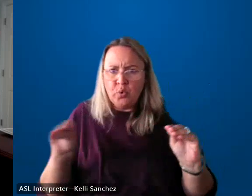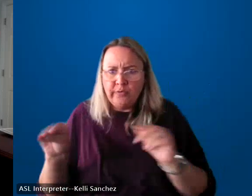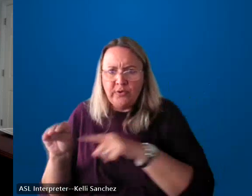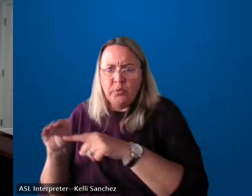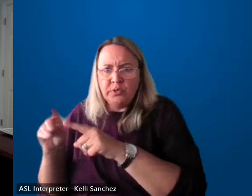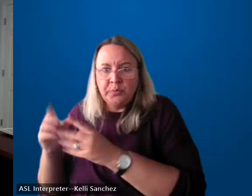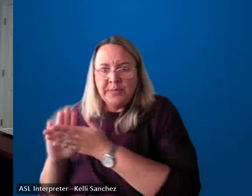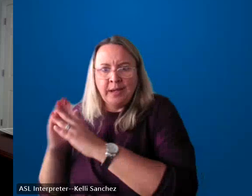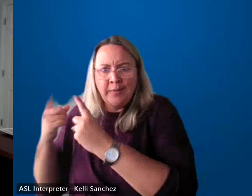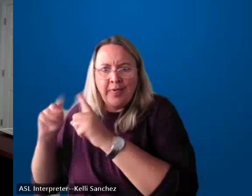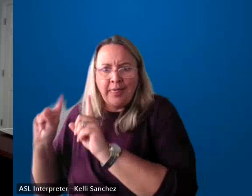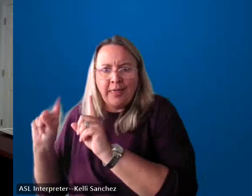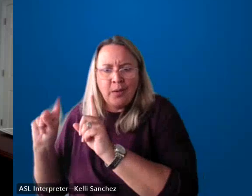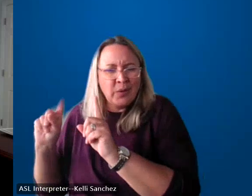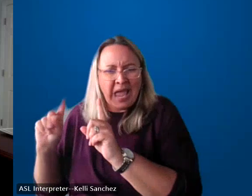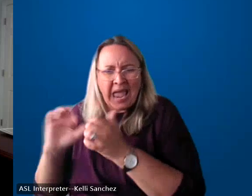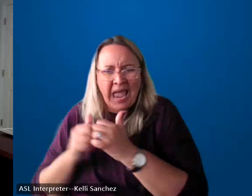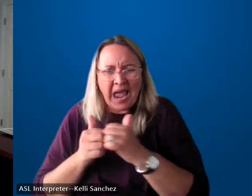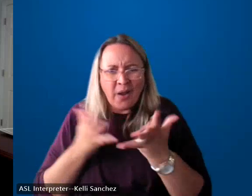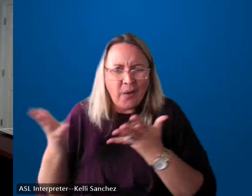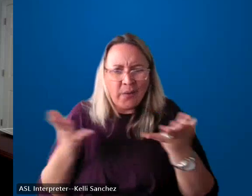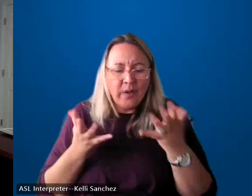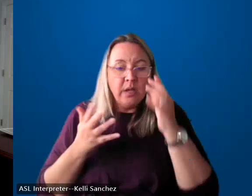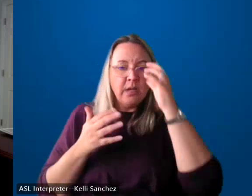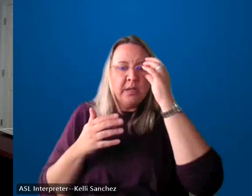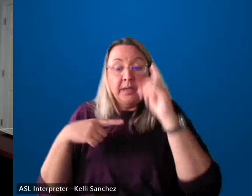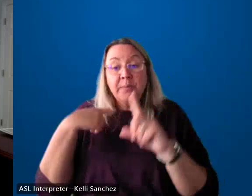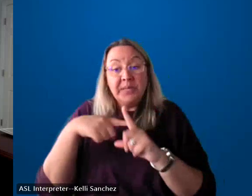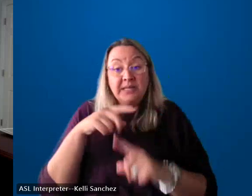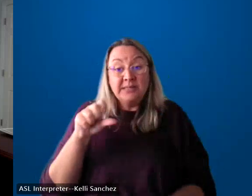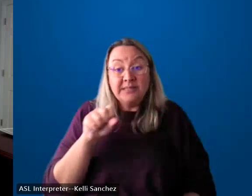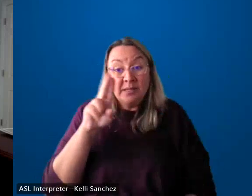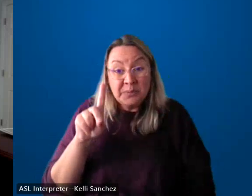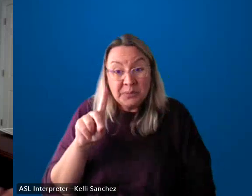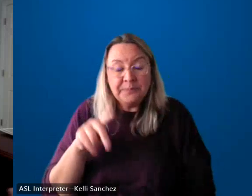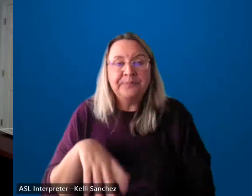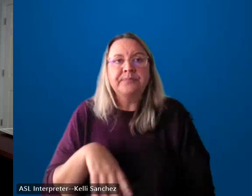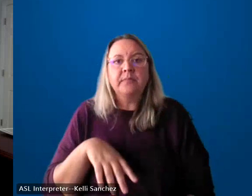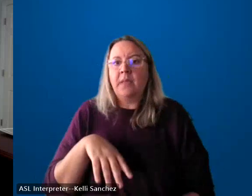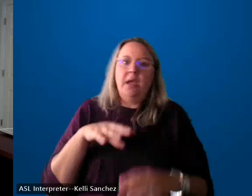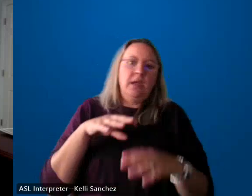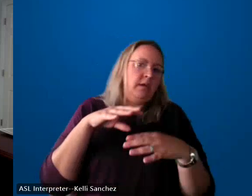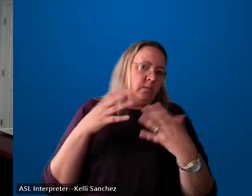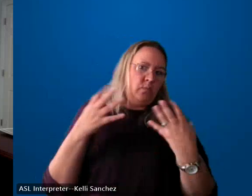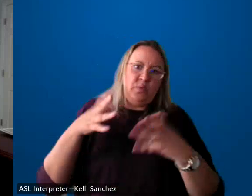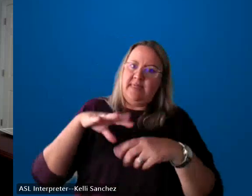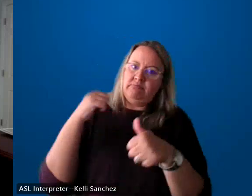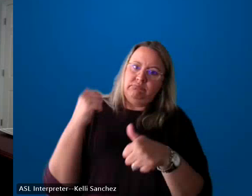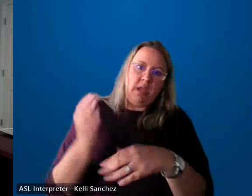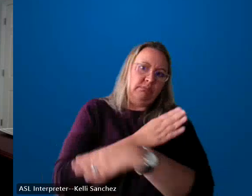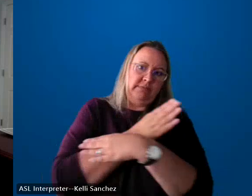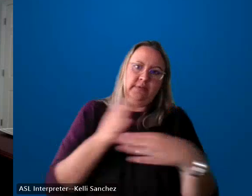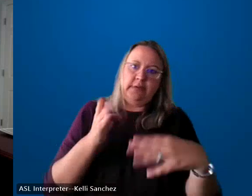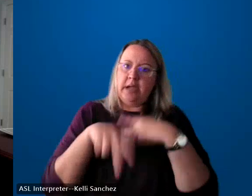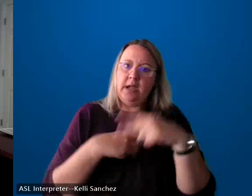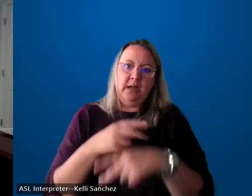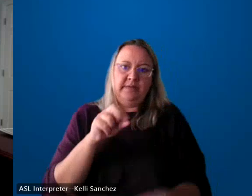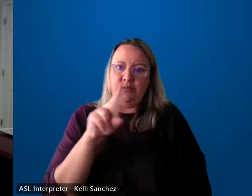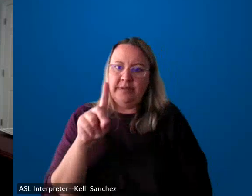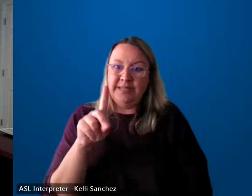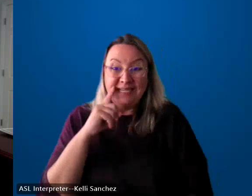that looks like. Also, substance use and across every type of substance use is a very